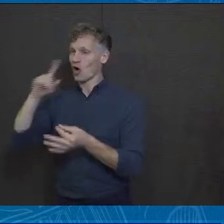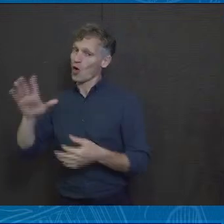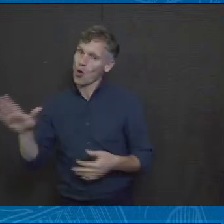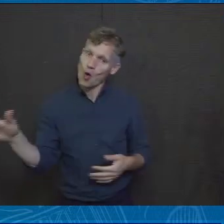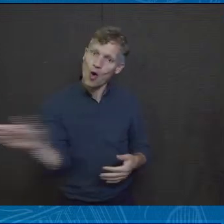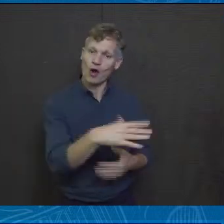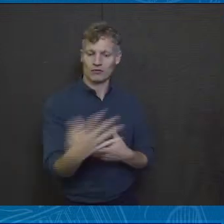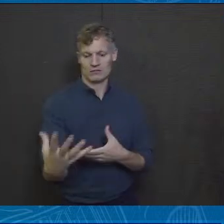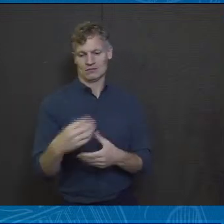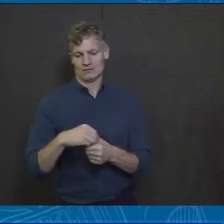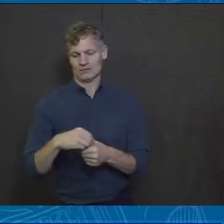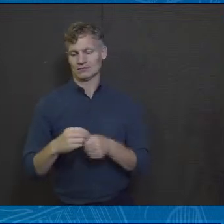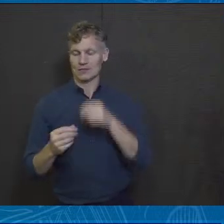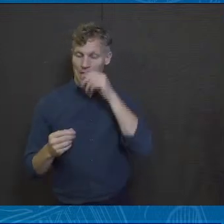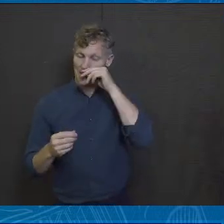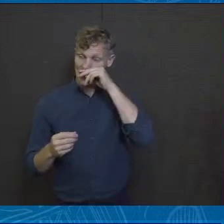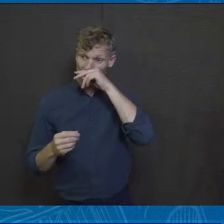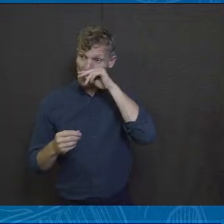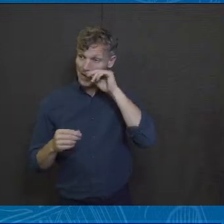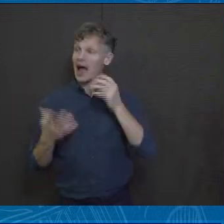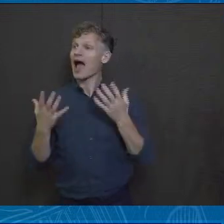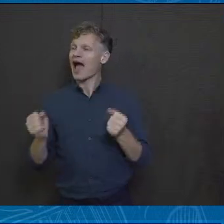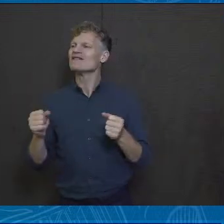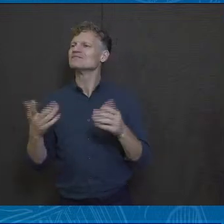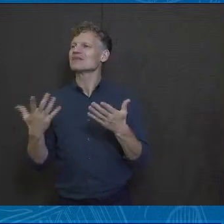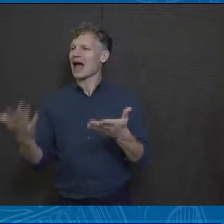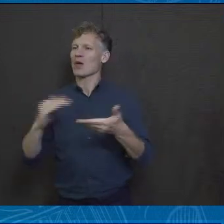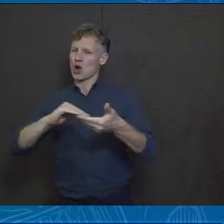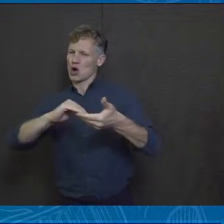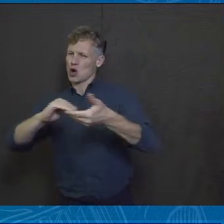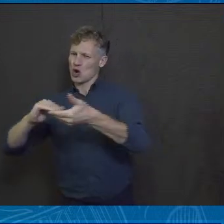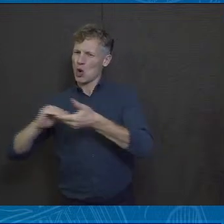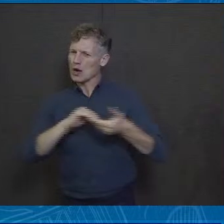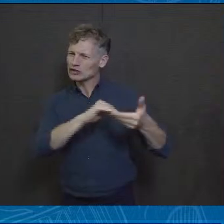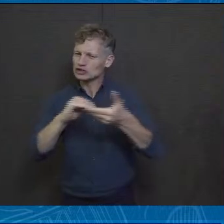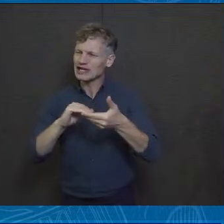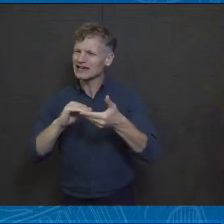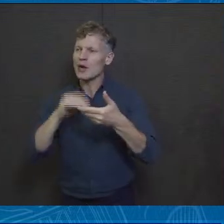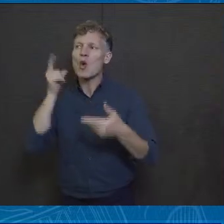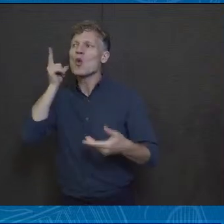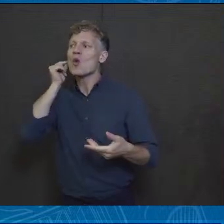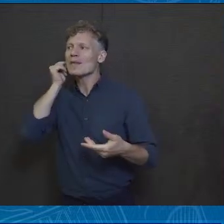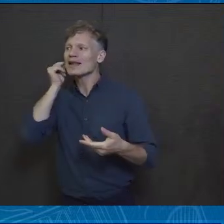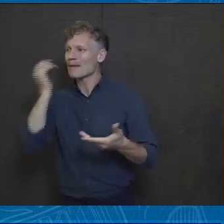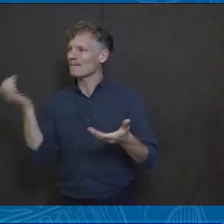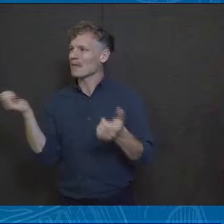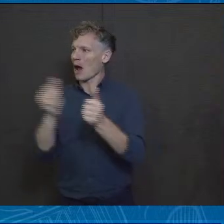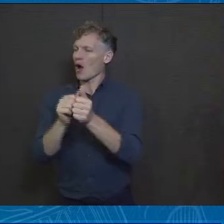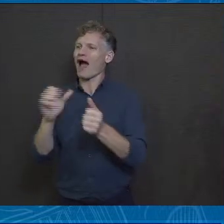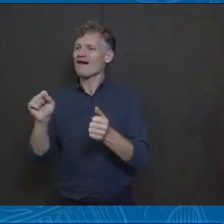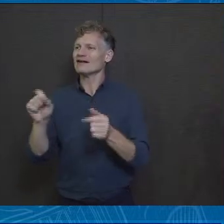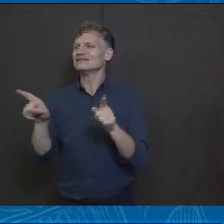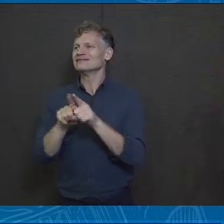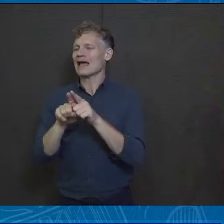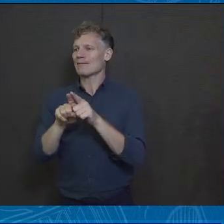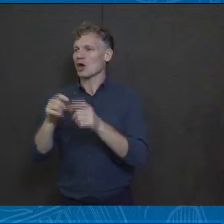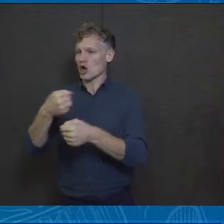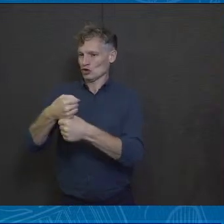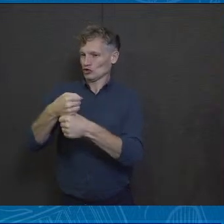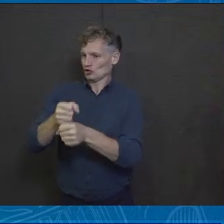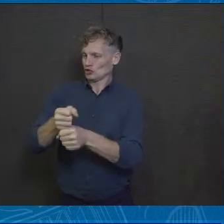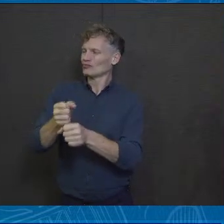Pacific Women Lead Coalition, Shifting the Power Coalition, partners in Tonga, Bougainville, Papua New Guinea,